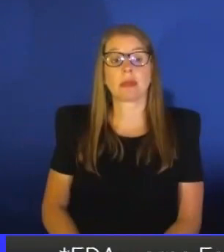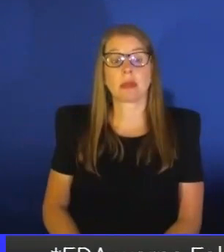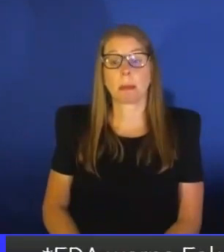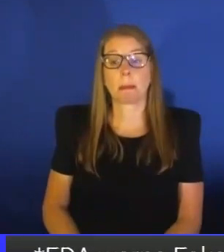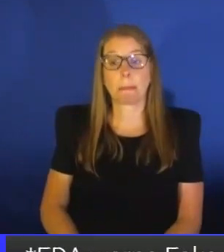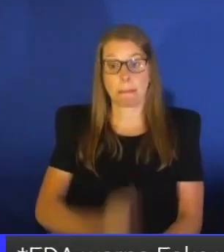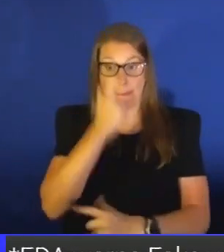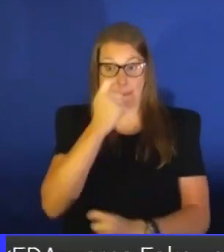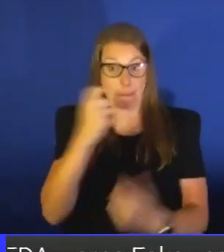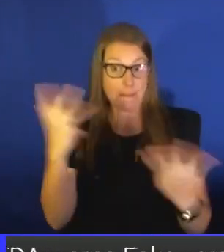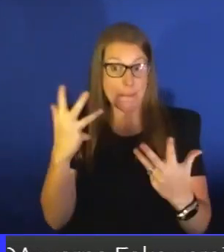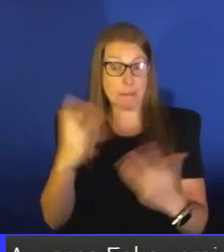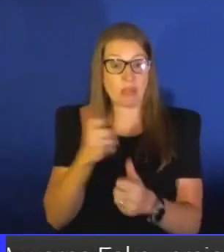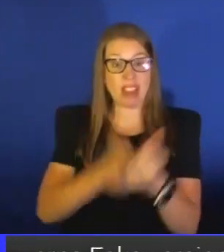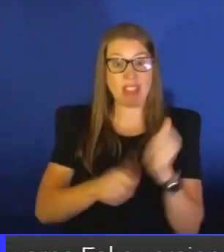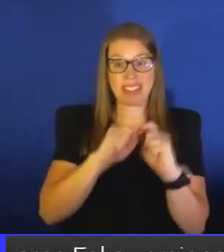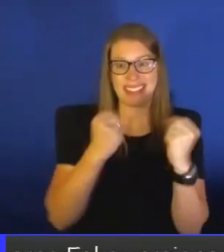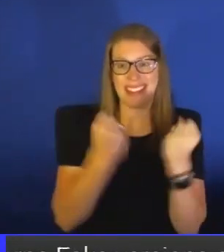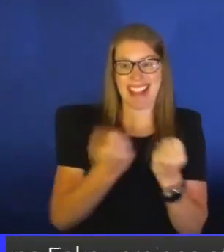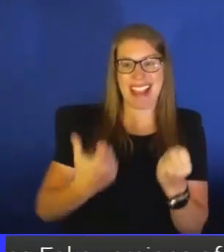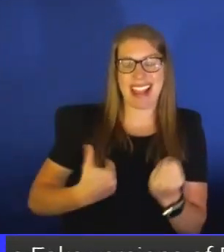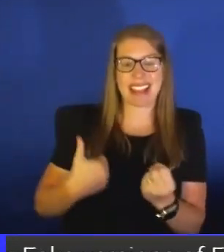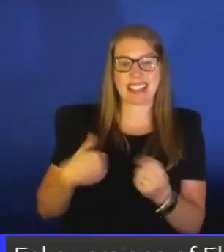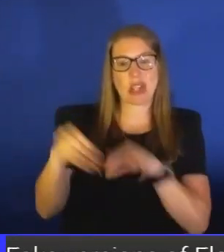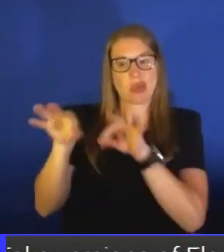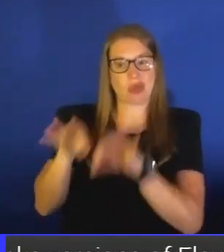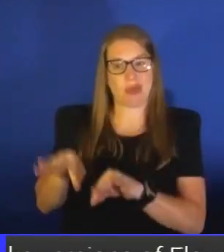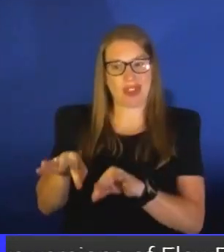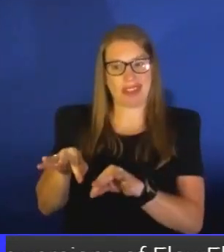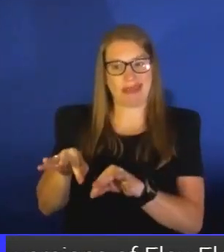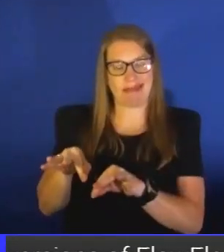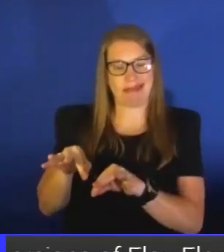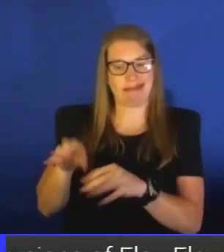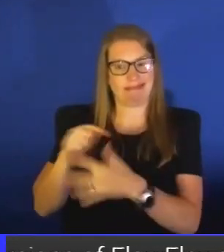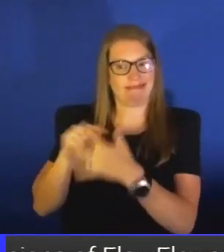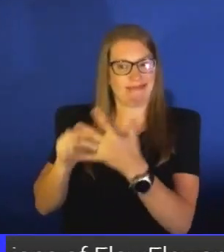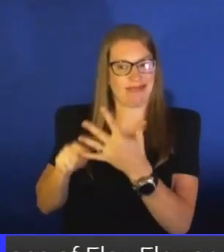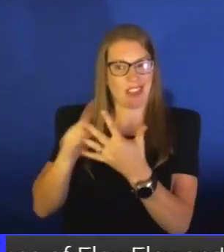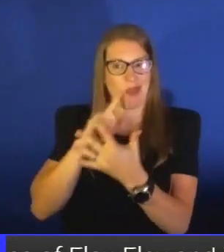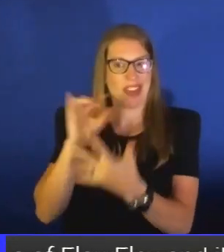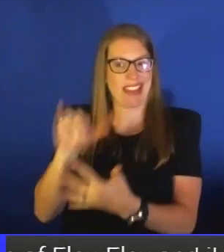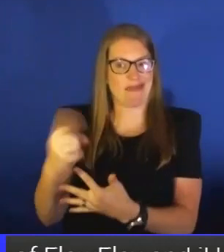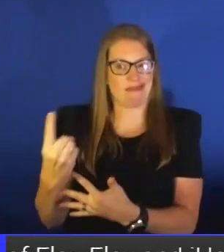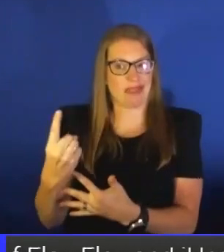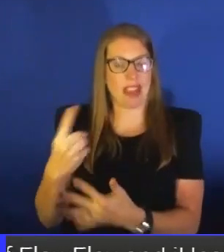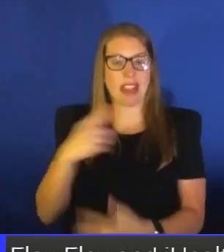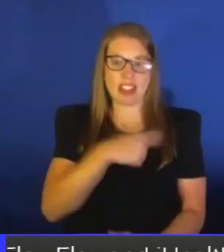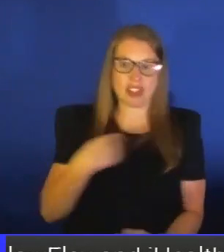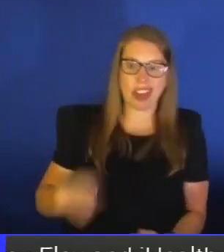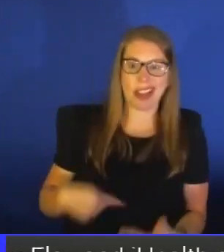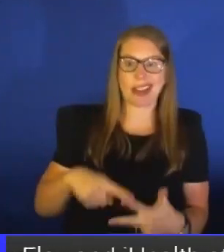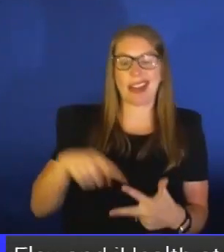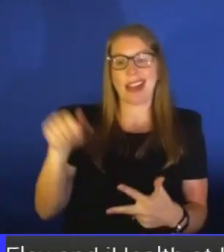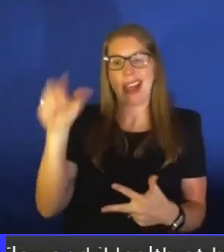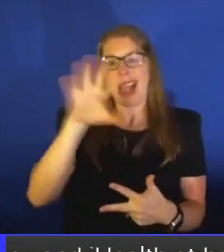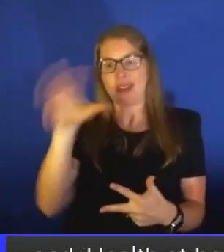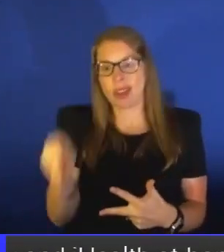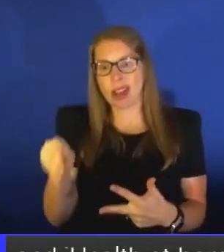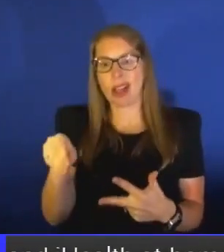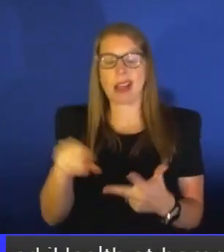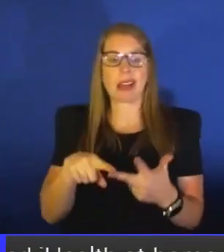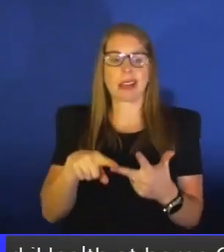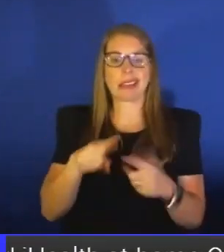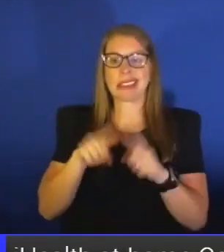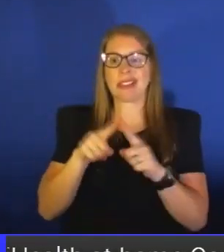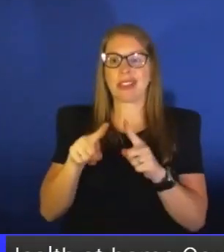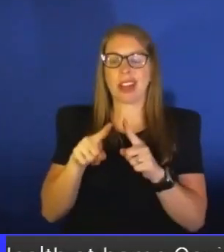every society has a description, and it's interesting from China, from Africa, from every other continent, they'll describe